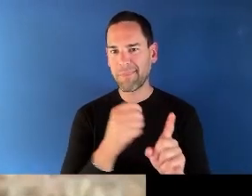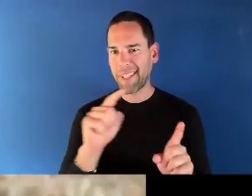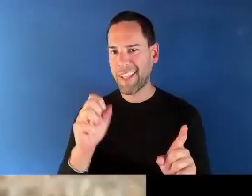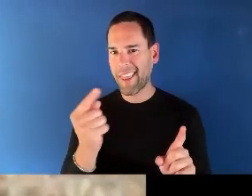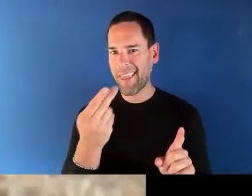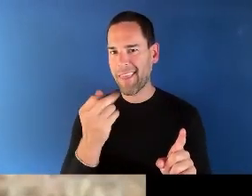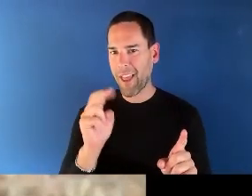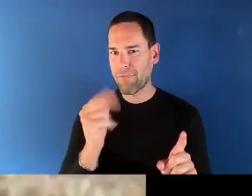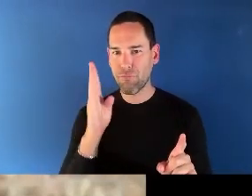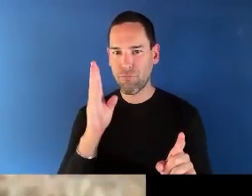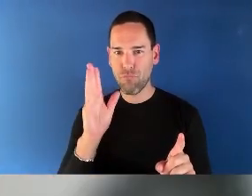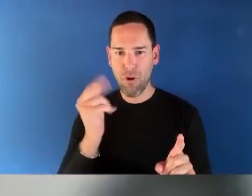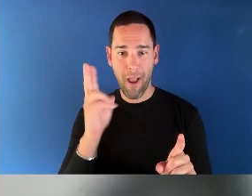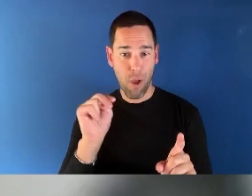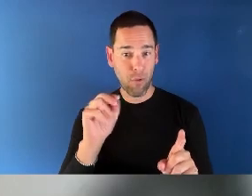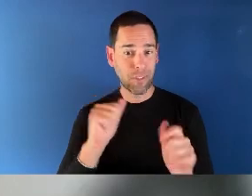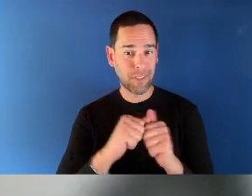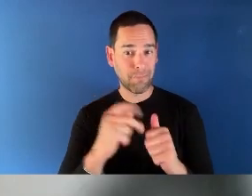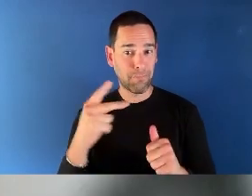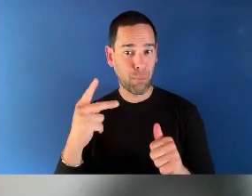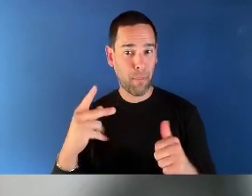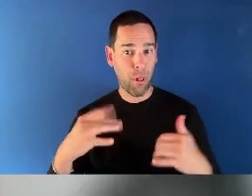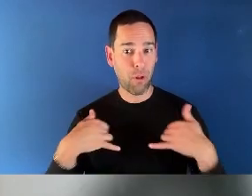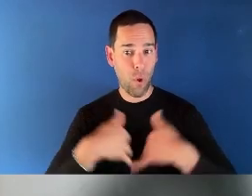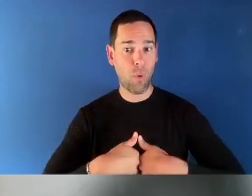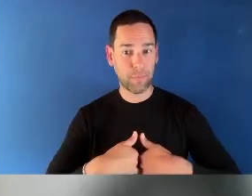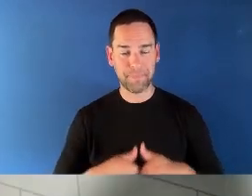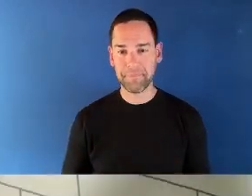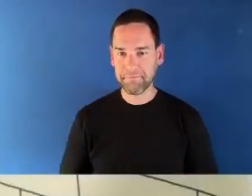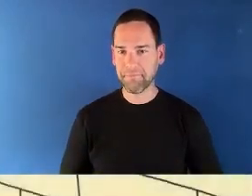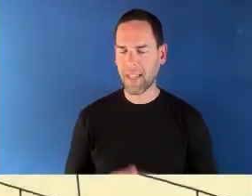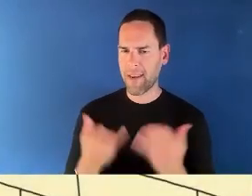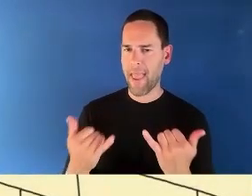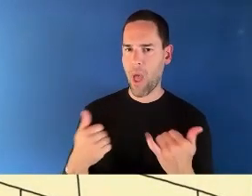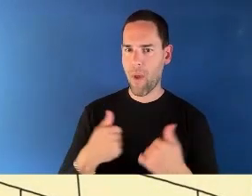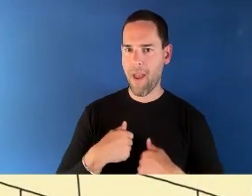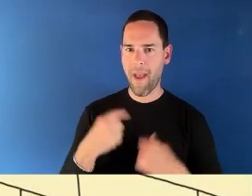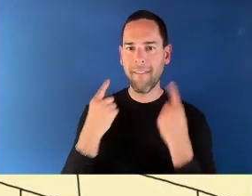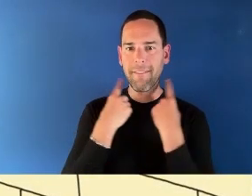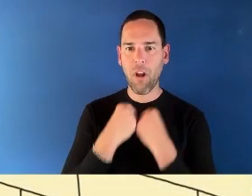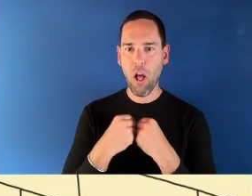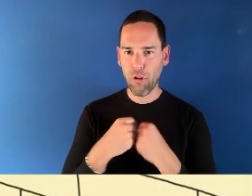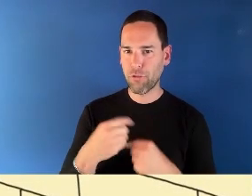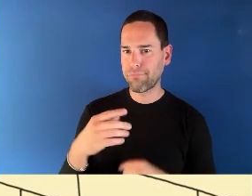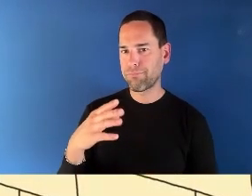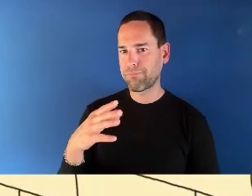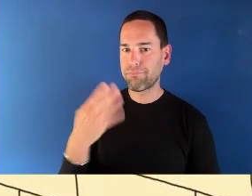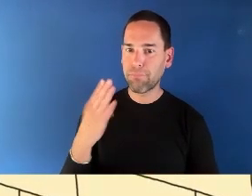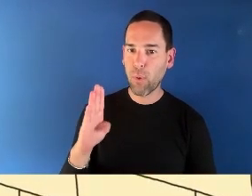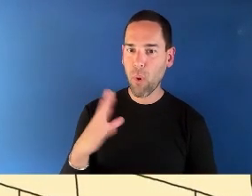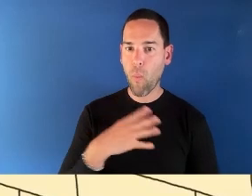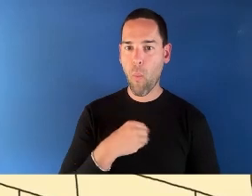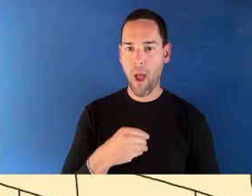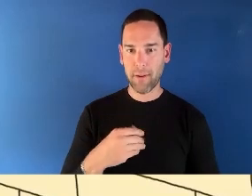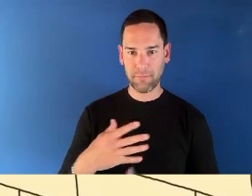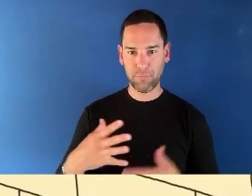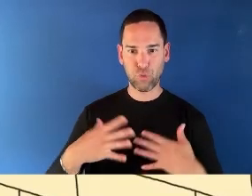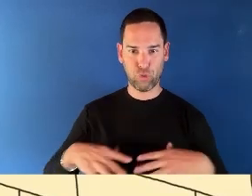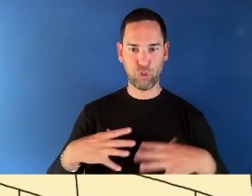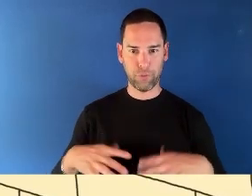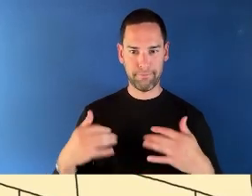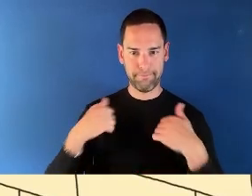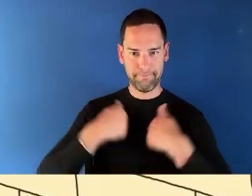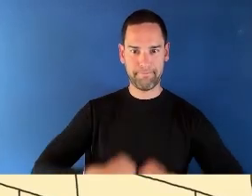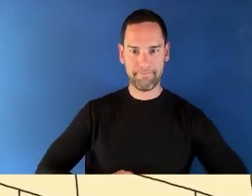coat. I'm wearing a colored blue and white shirt. An illustration